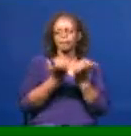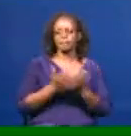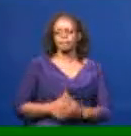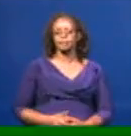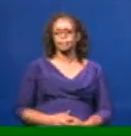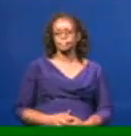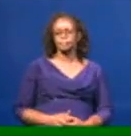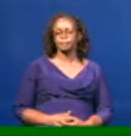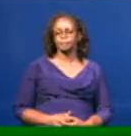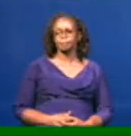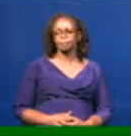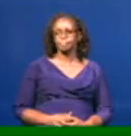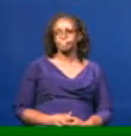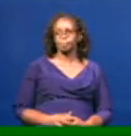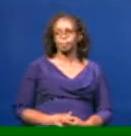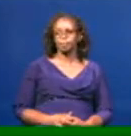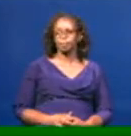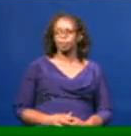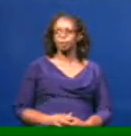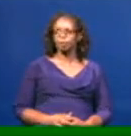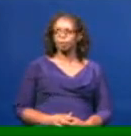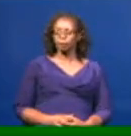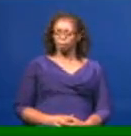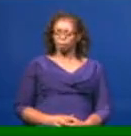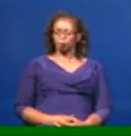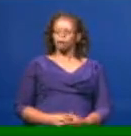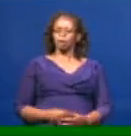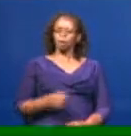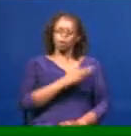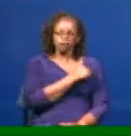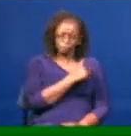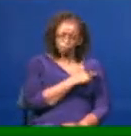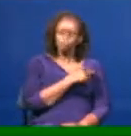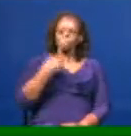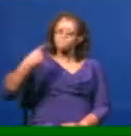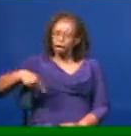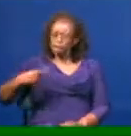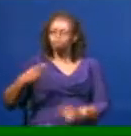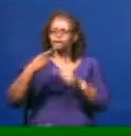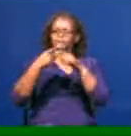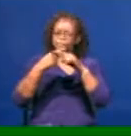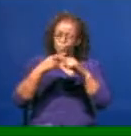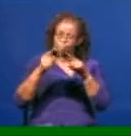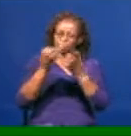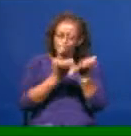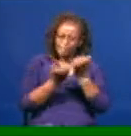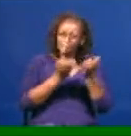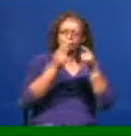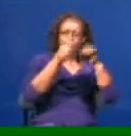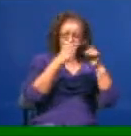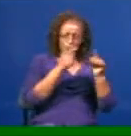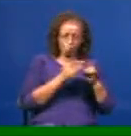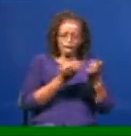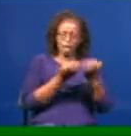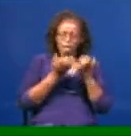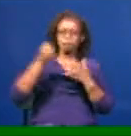for our citizens, for our hospitals, for the industries, and also for the investors that want to